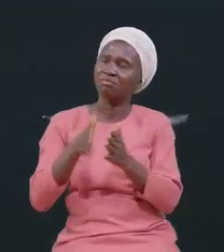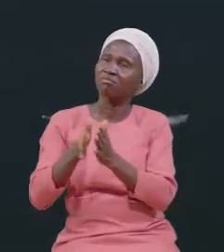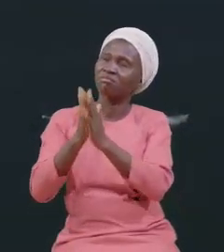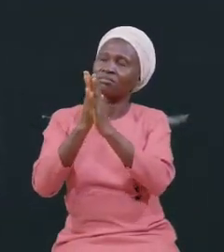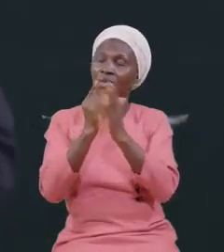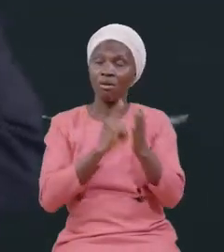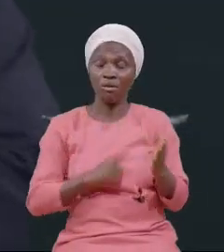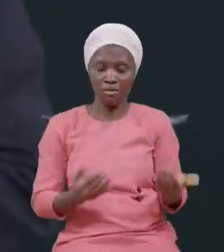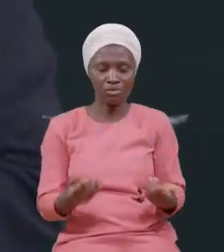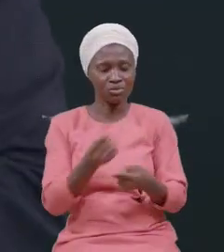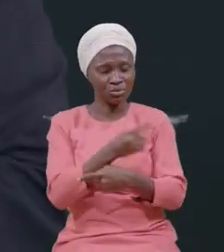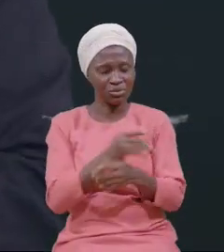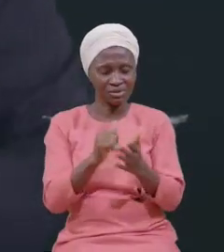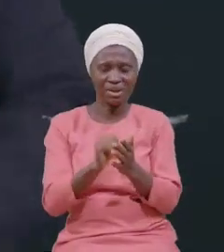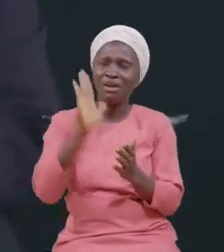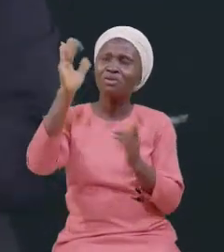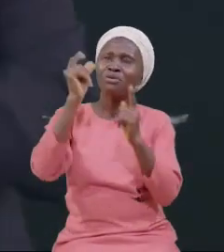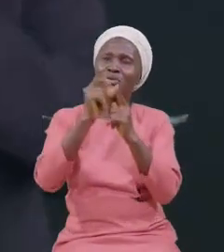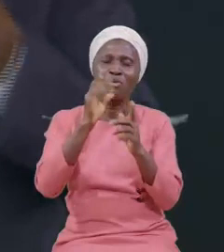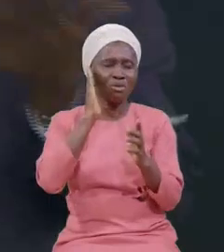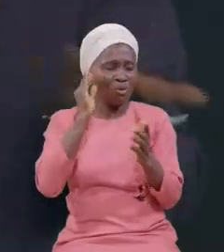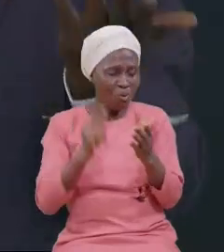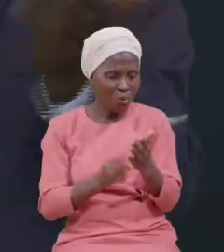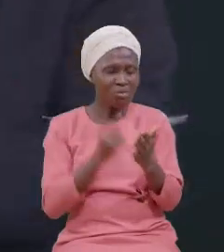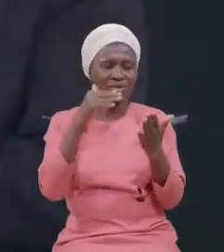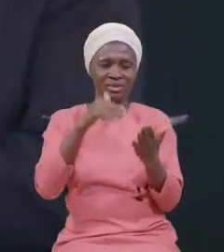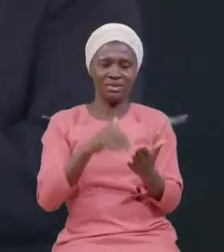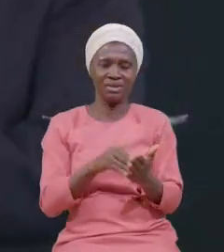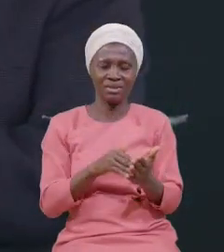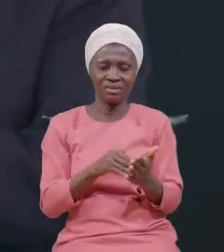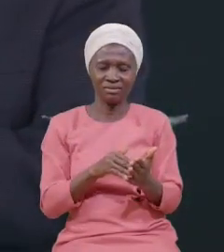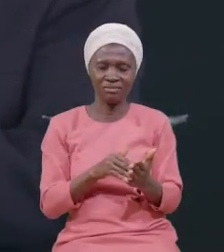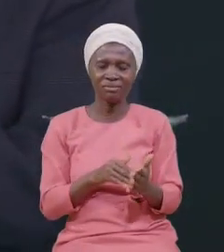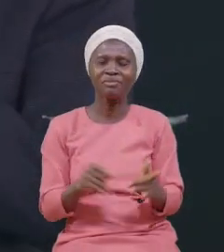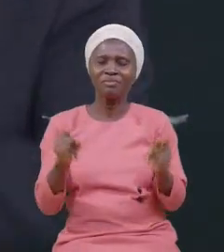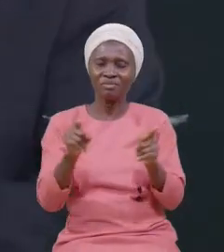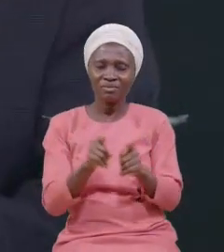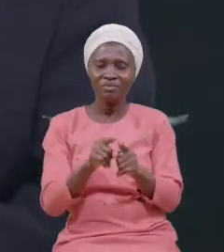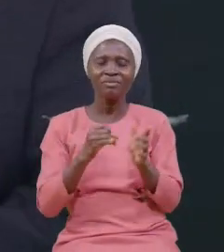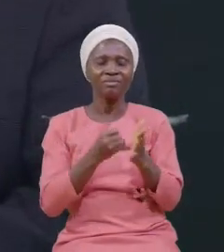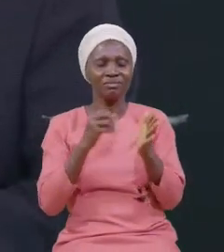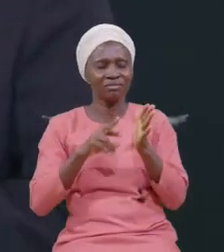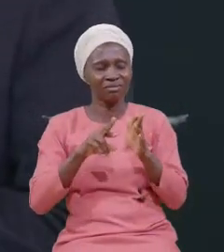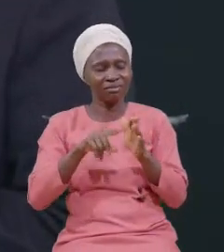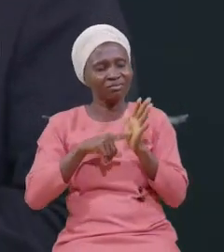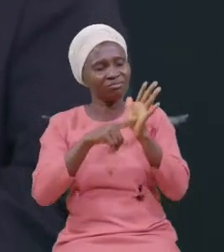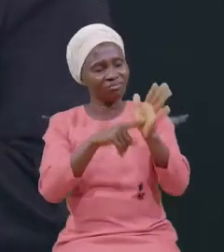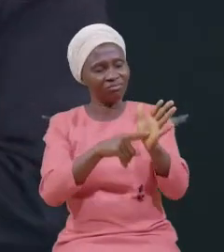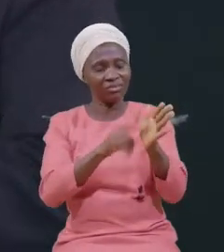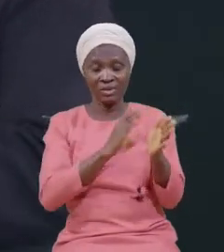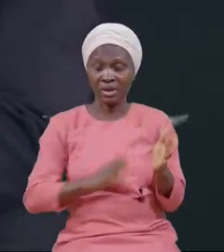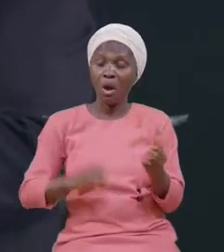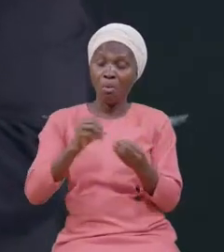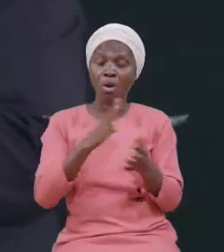that your word, once again, as it reveals Christ more and more unto us, will have